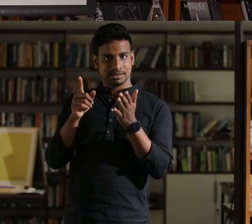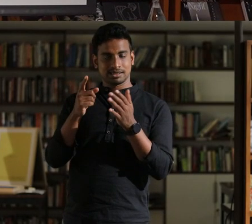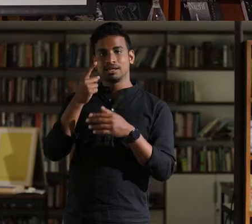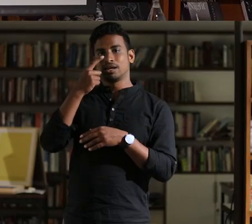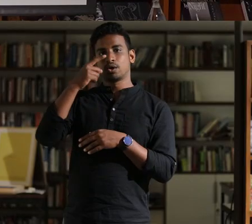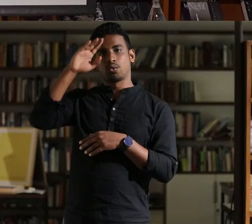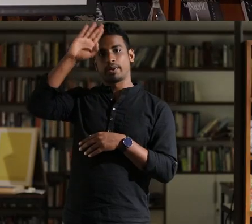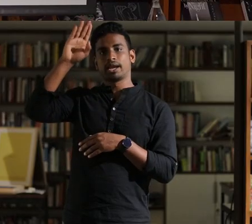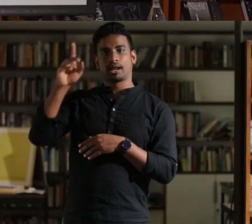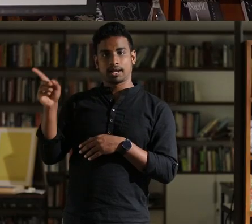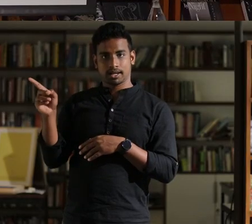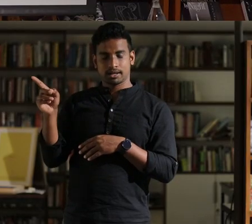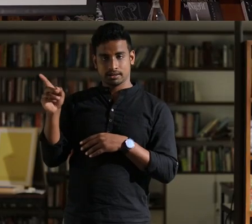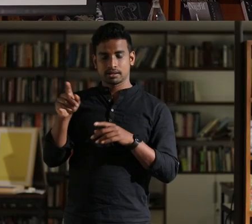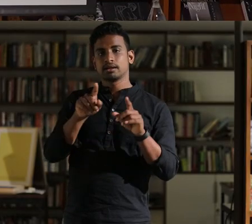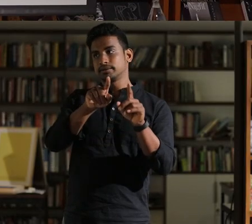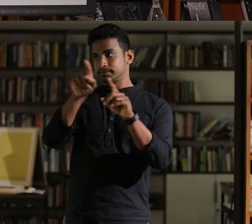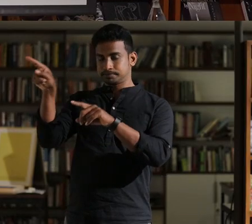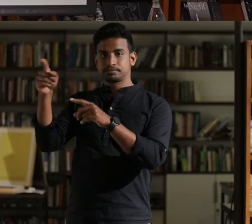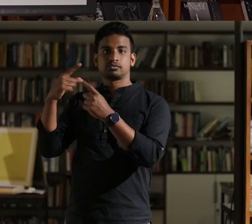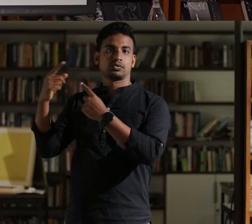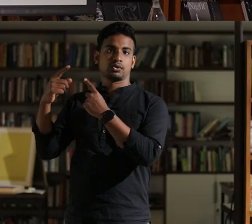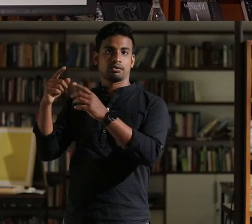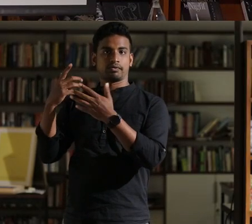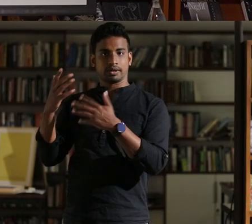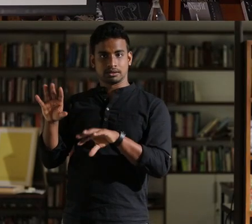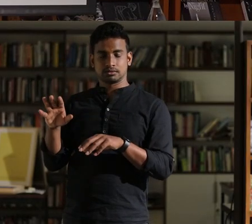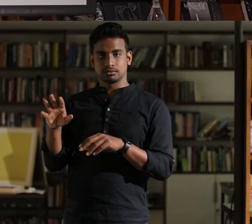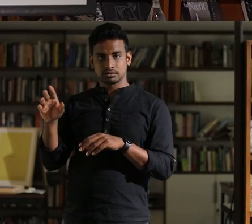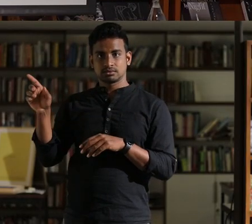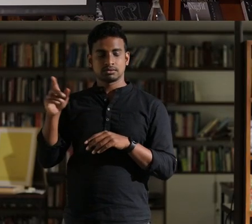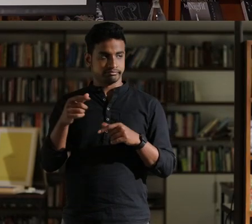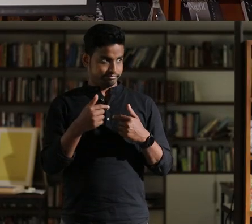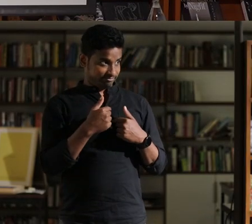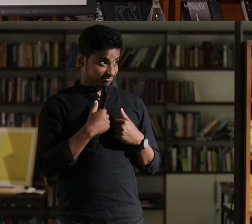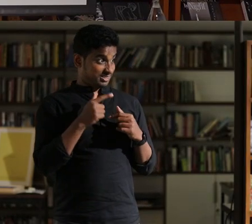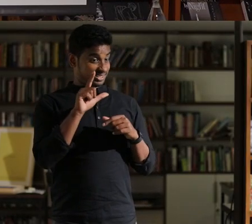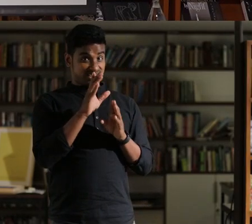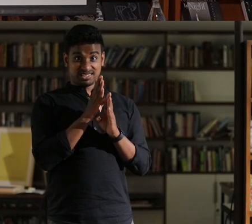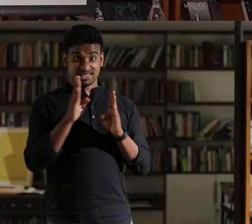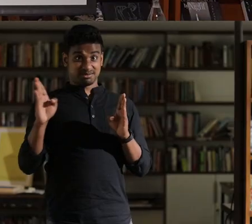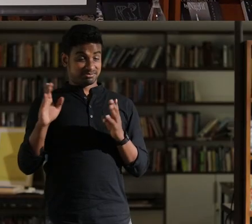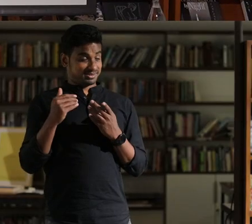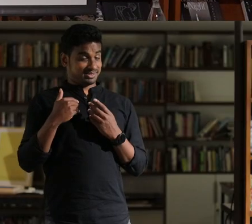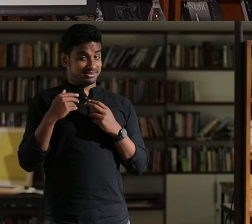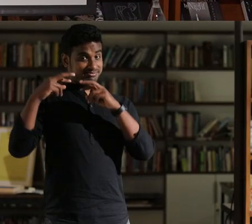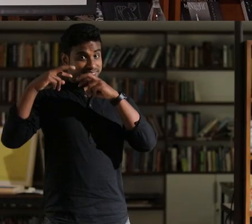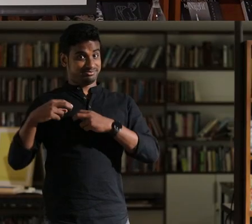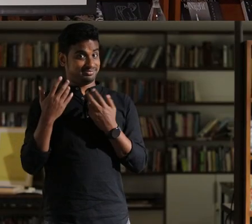she said, actually, I have not gone through all my library, but you're welcome to come and have a look and see if you find anything.